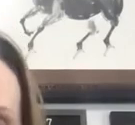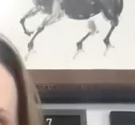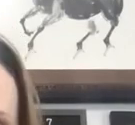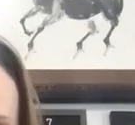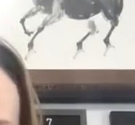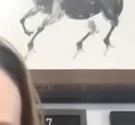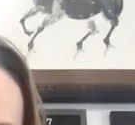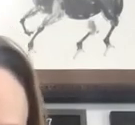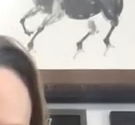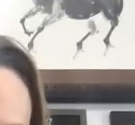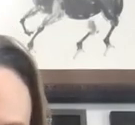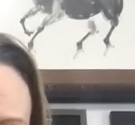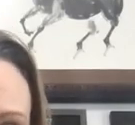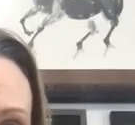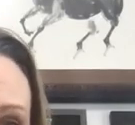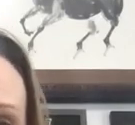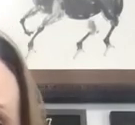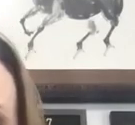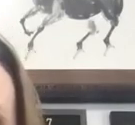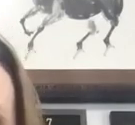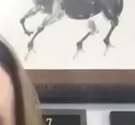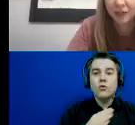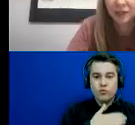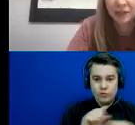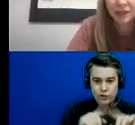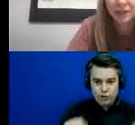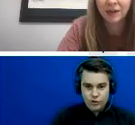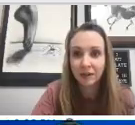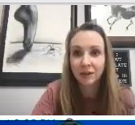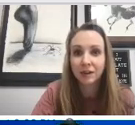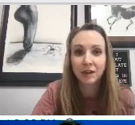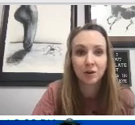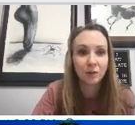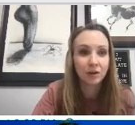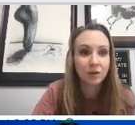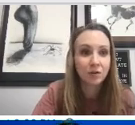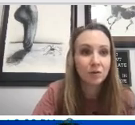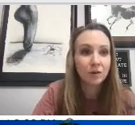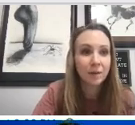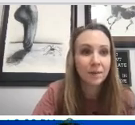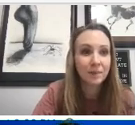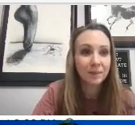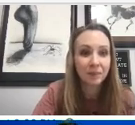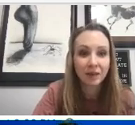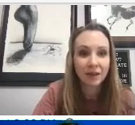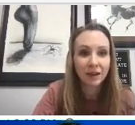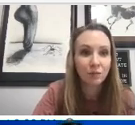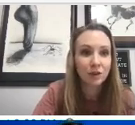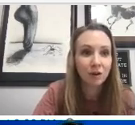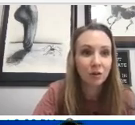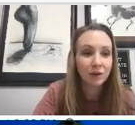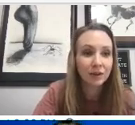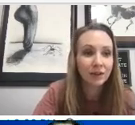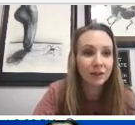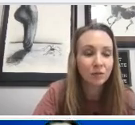up. And I'm going to screen share my screen. Here we go. And